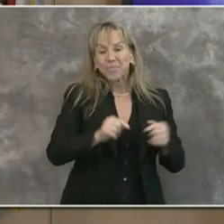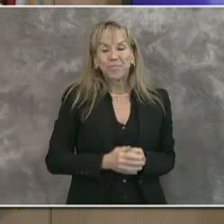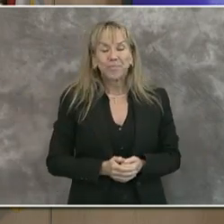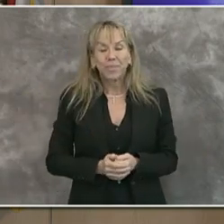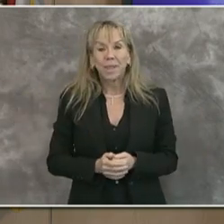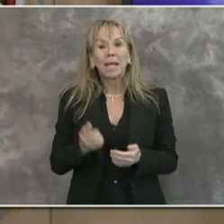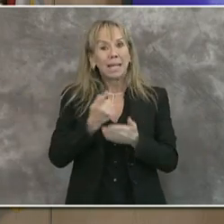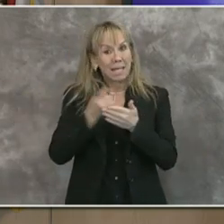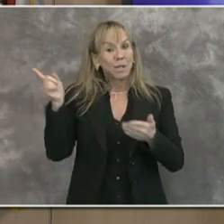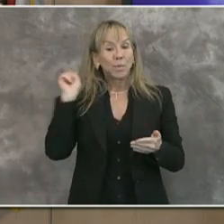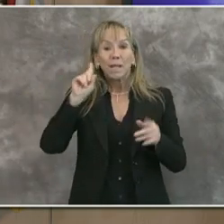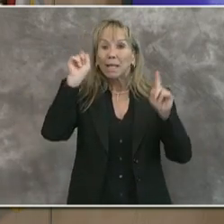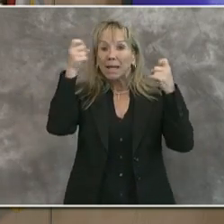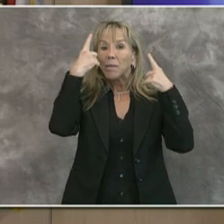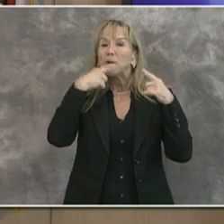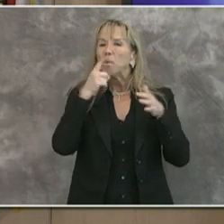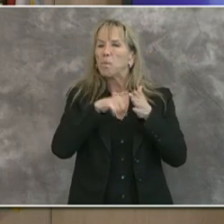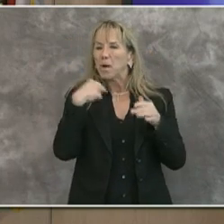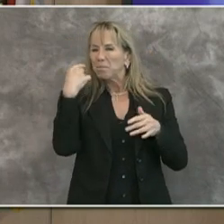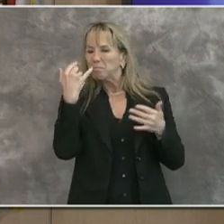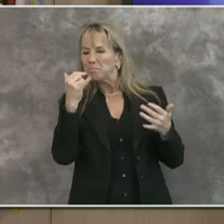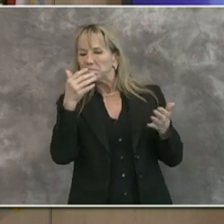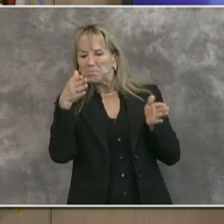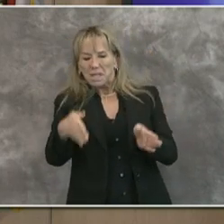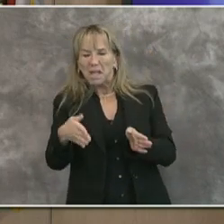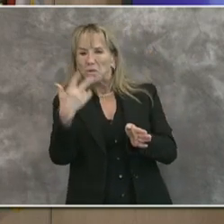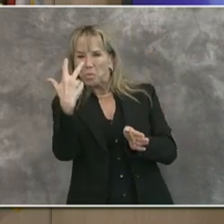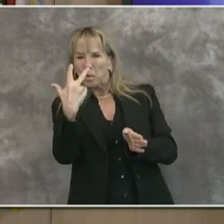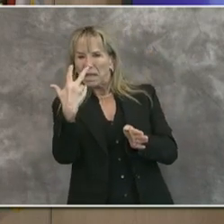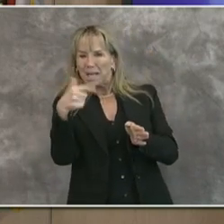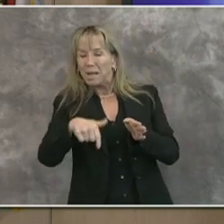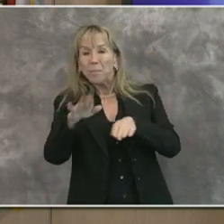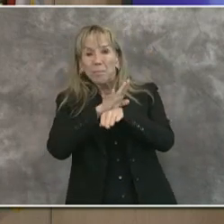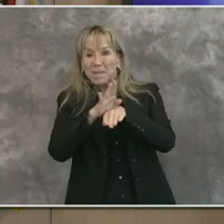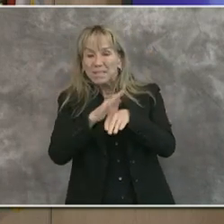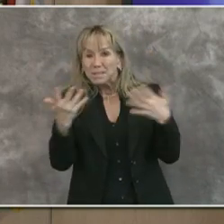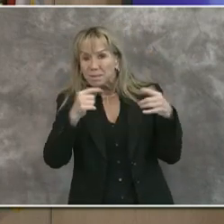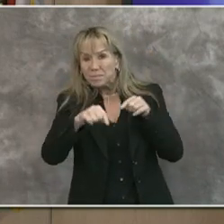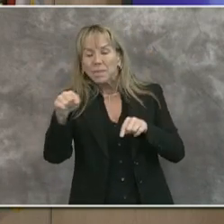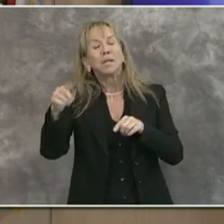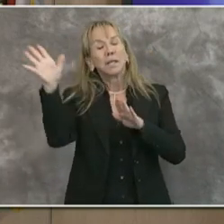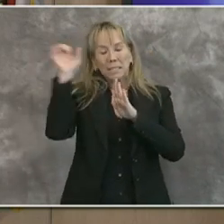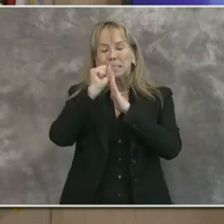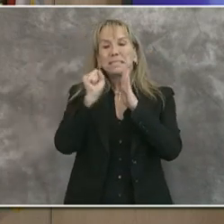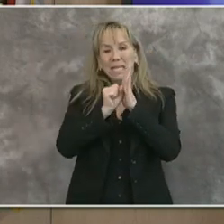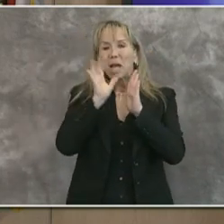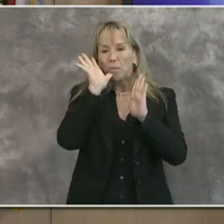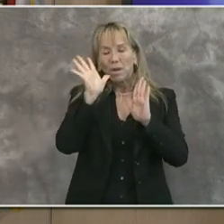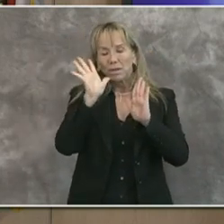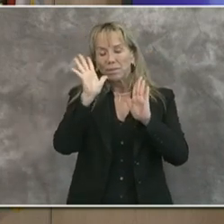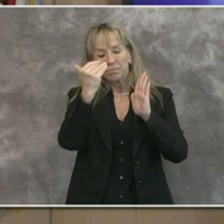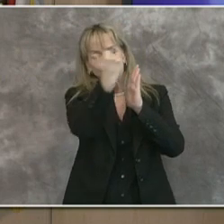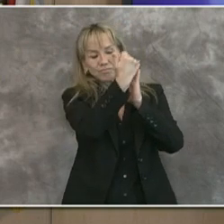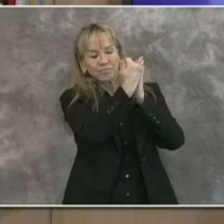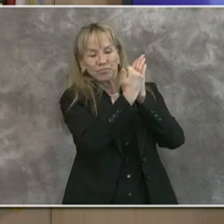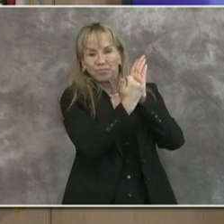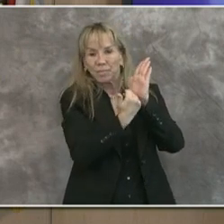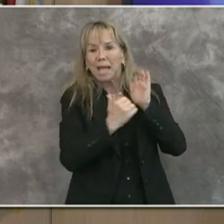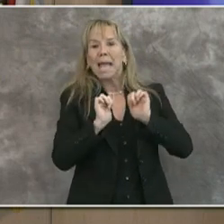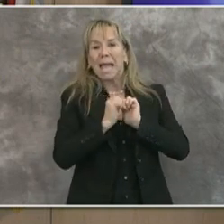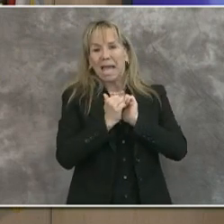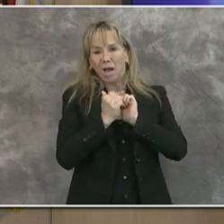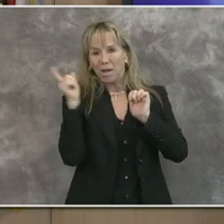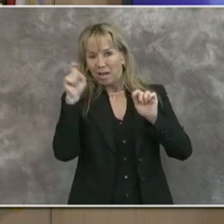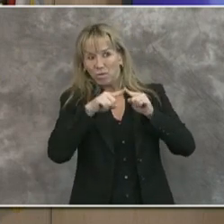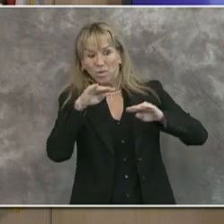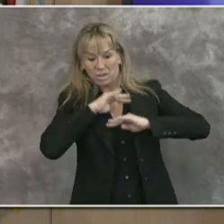week, the governor outlined stage 3 entities will be those that the state will provide the guidance about how they can open. Once that guidance for